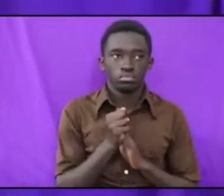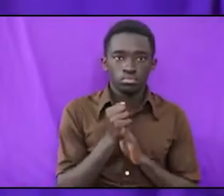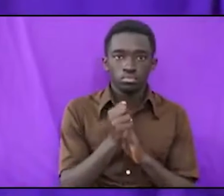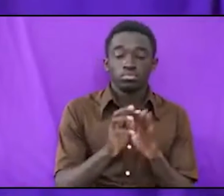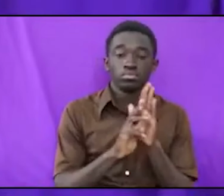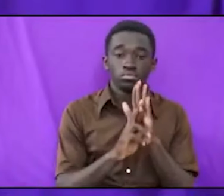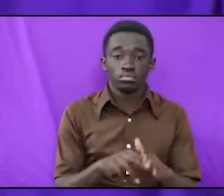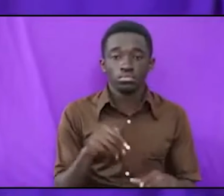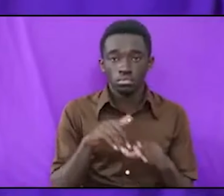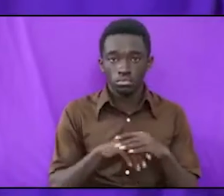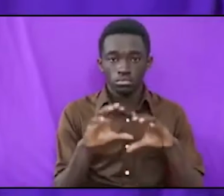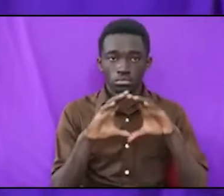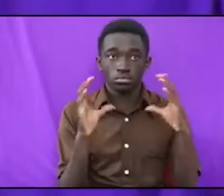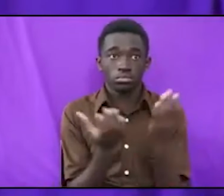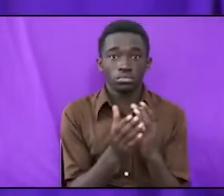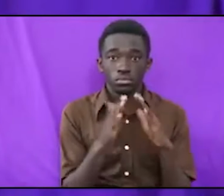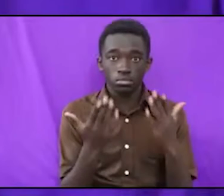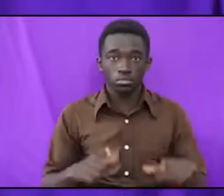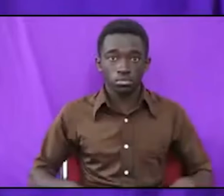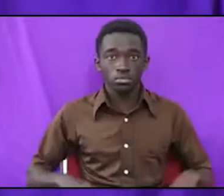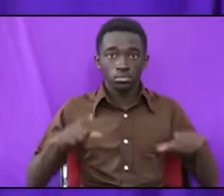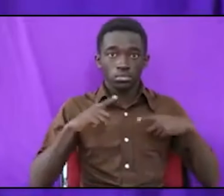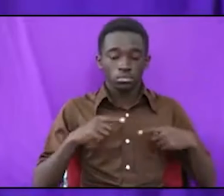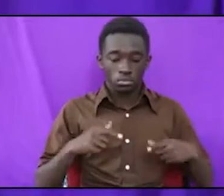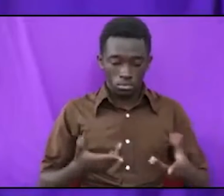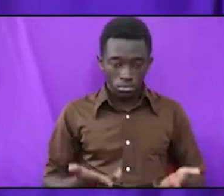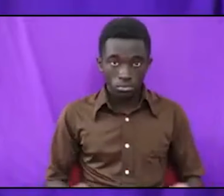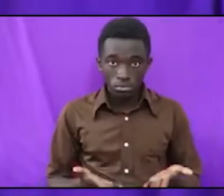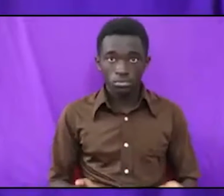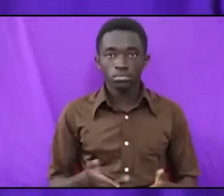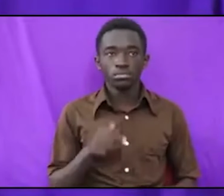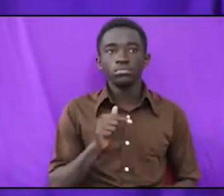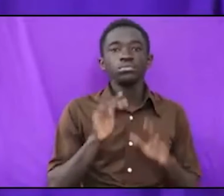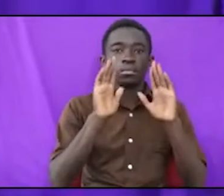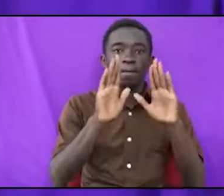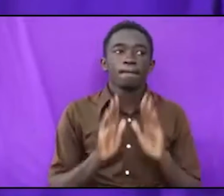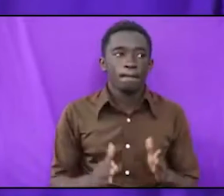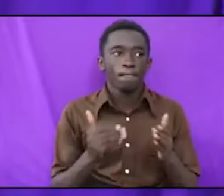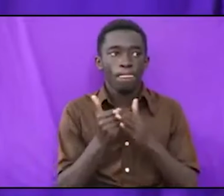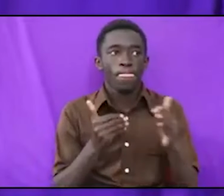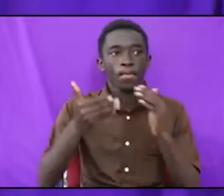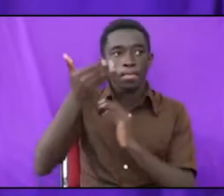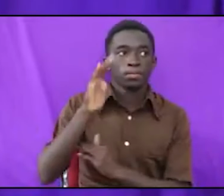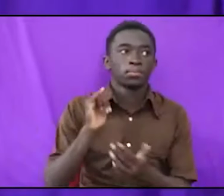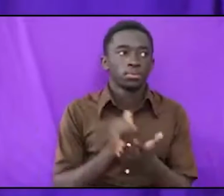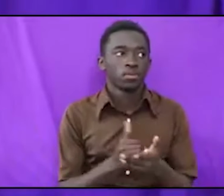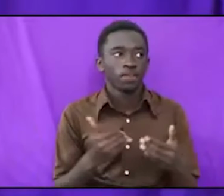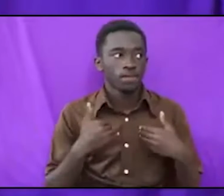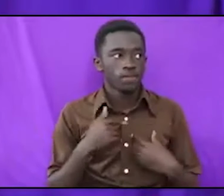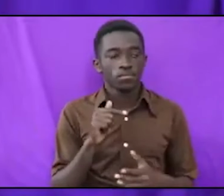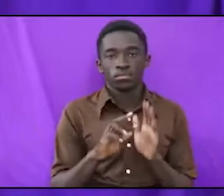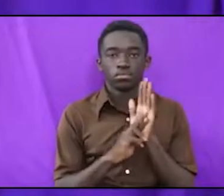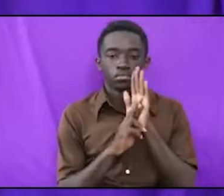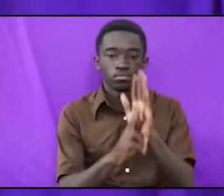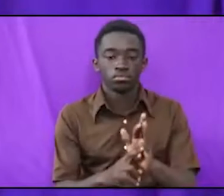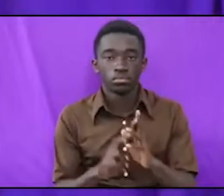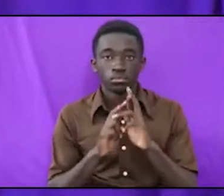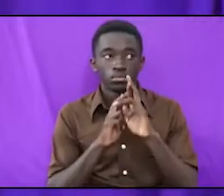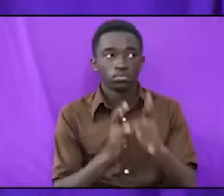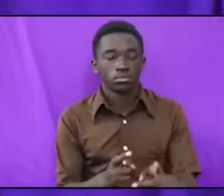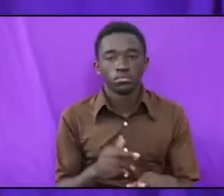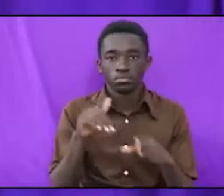And how we live our lives now is very important before God, that it should have impact in the